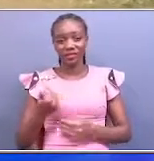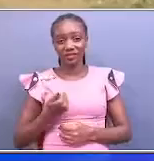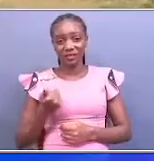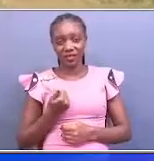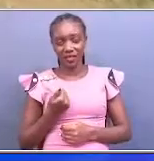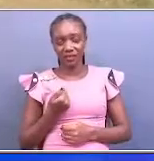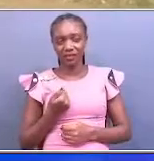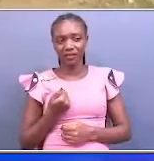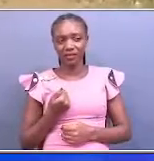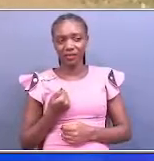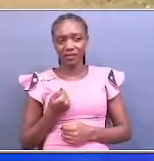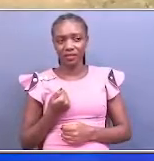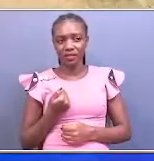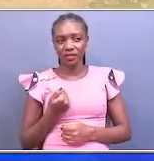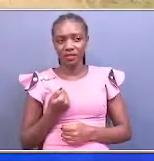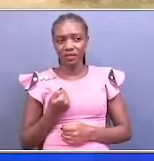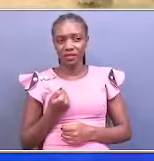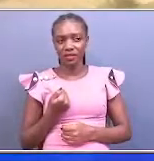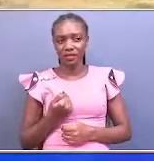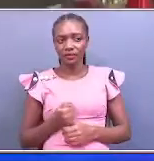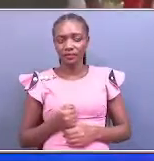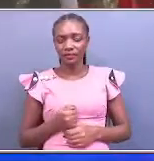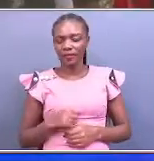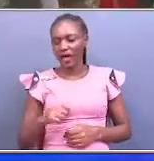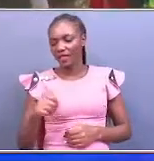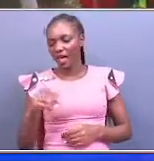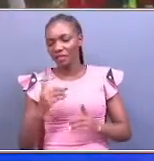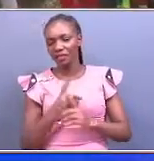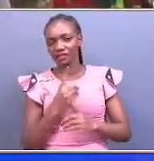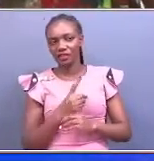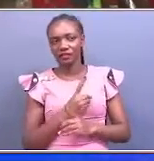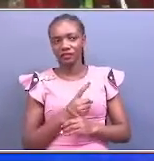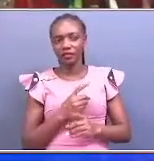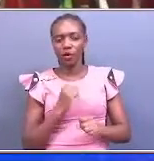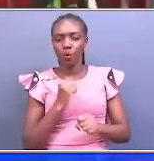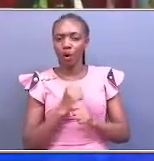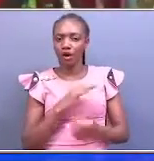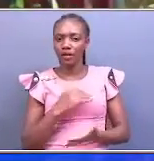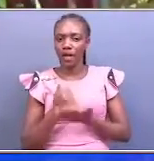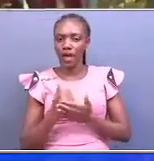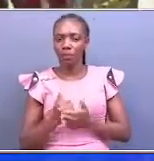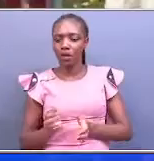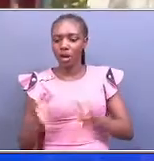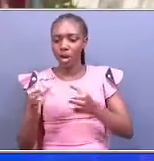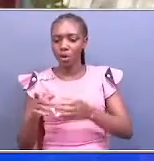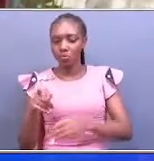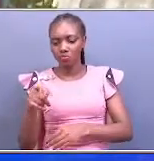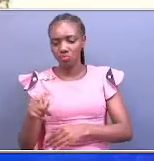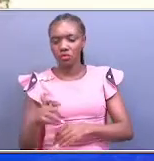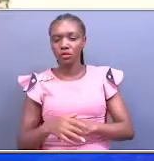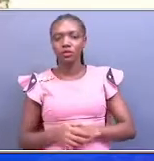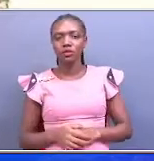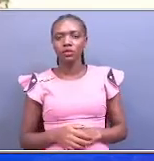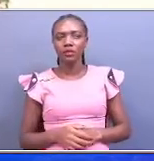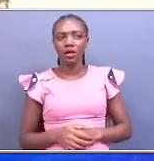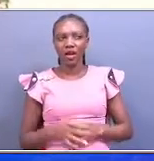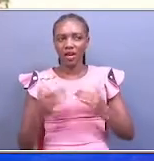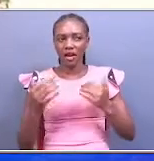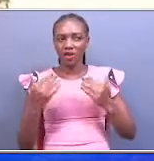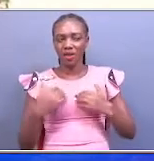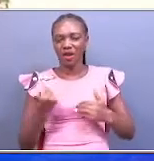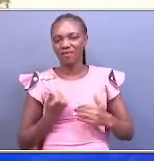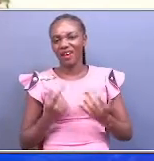St. Gladys Kemonto, Purity Atiang, and others work in helping this group of people. Sasa niko na wasichana